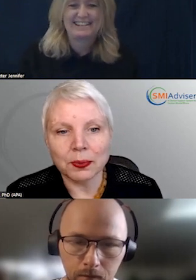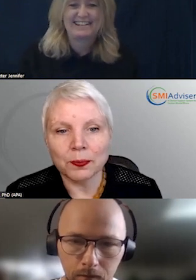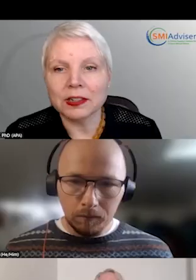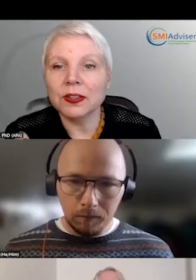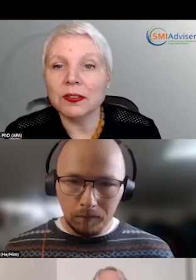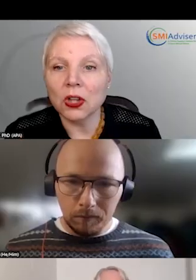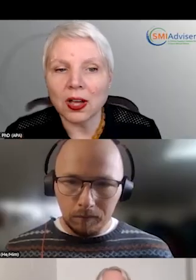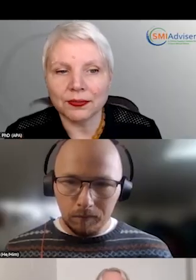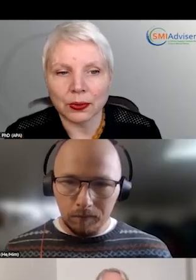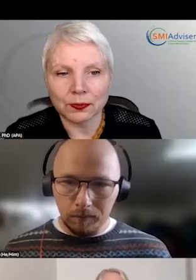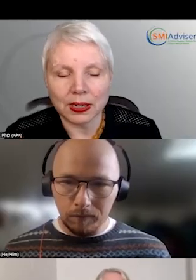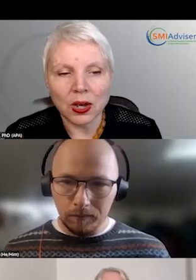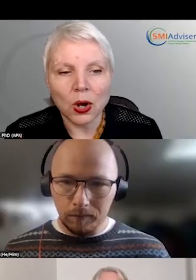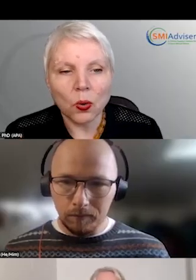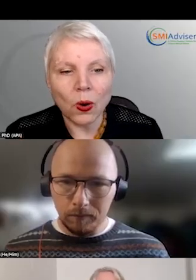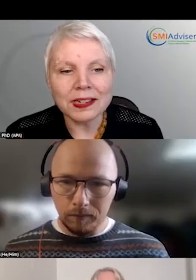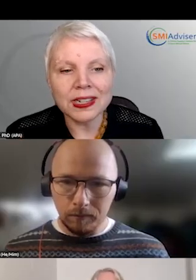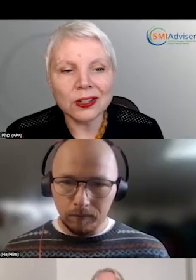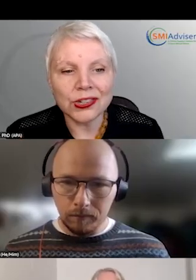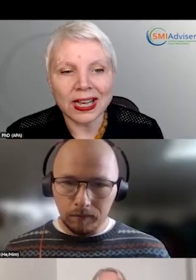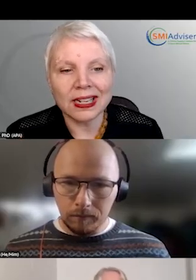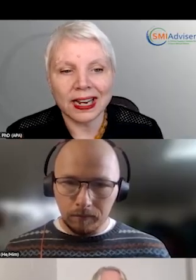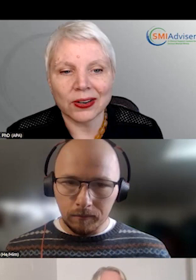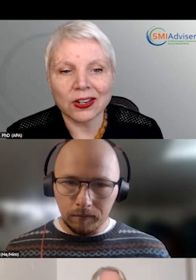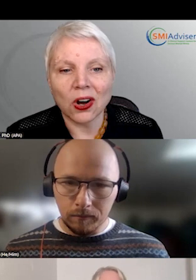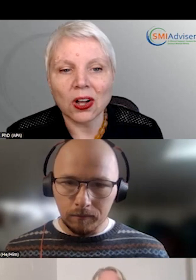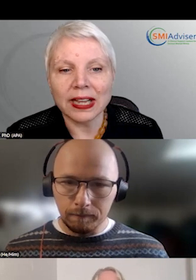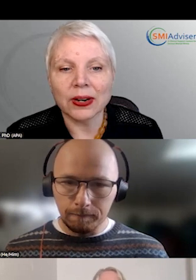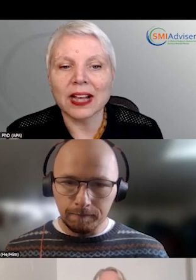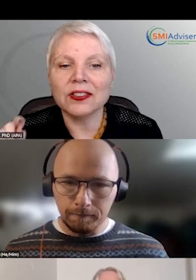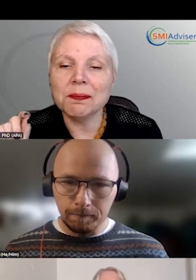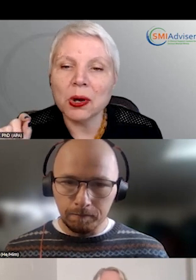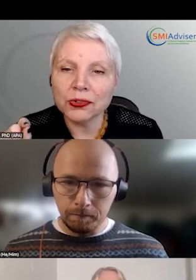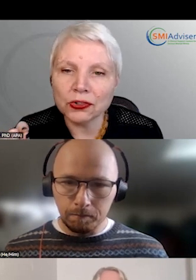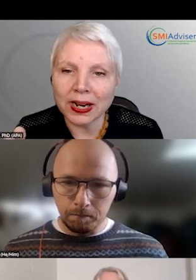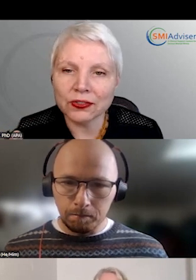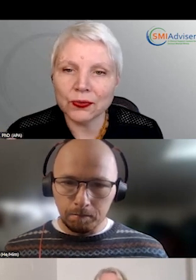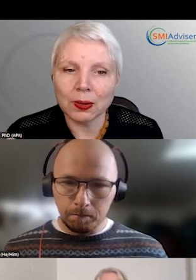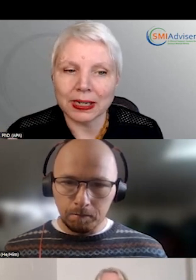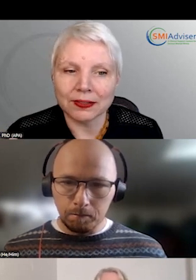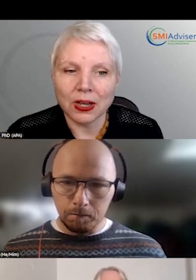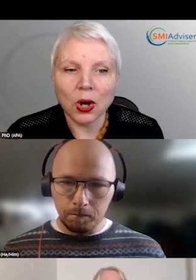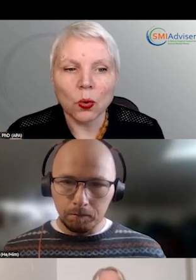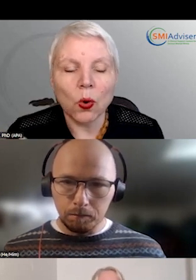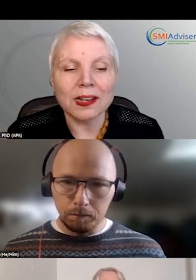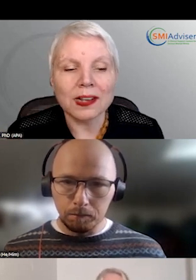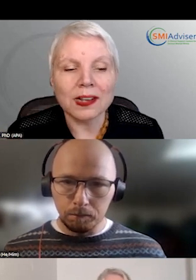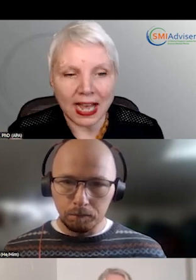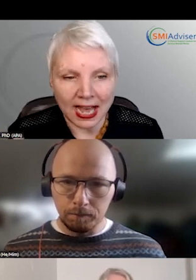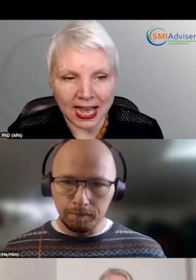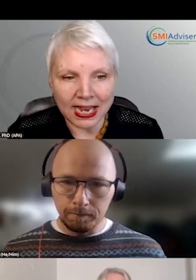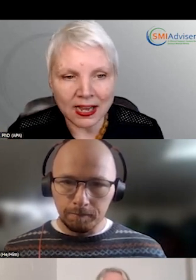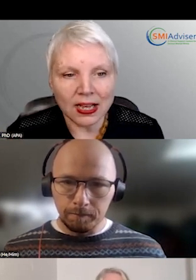voice and perspective of law enforcement. What did Lieutenant Herring call out as the most transformative? Was